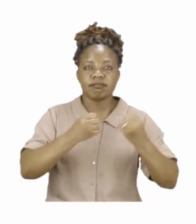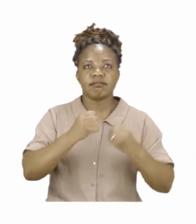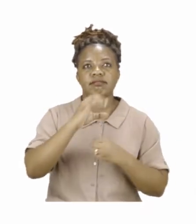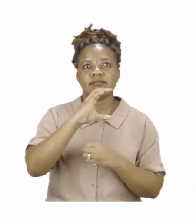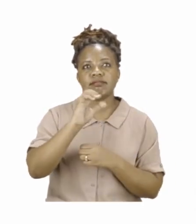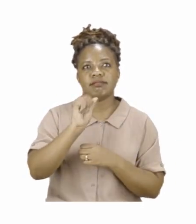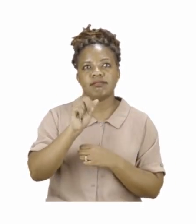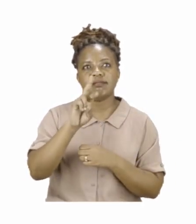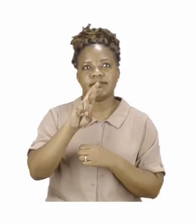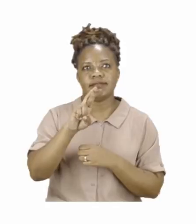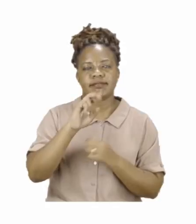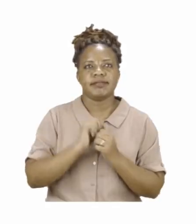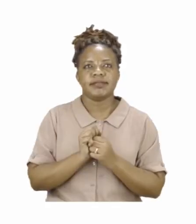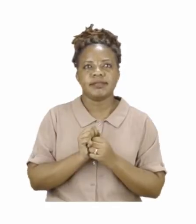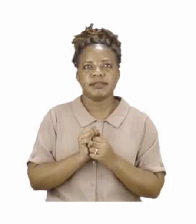car,